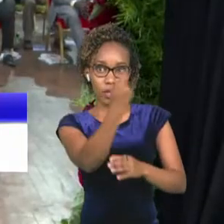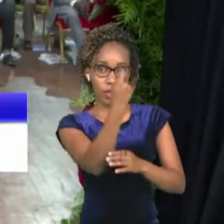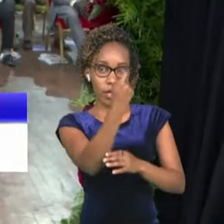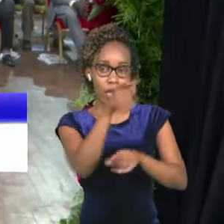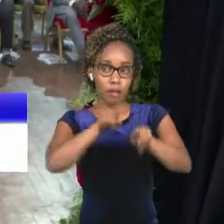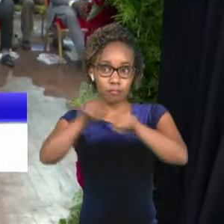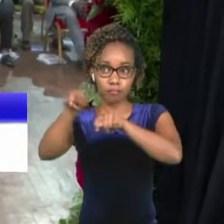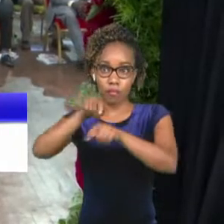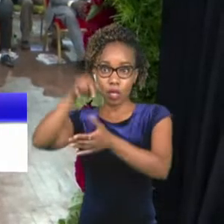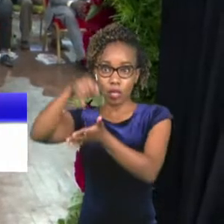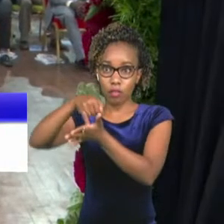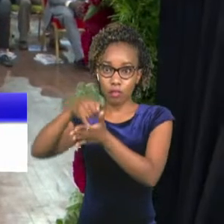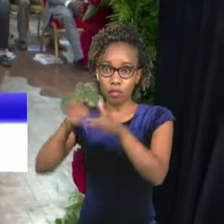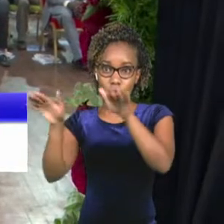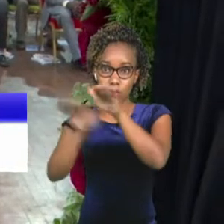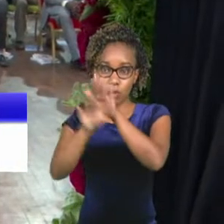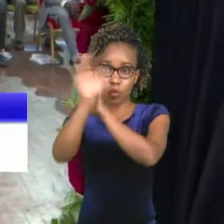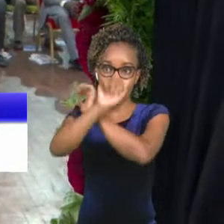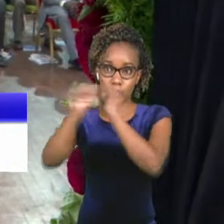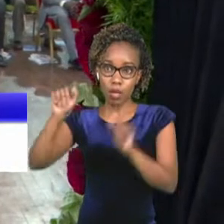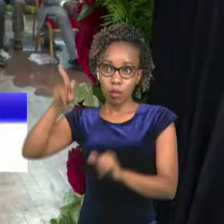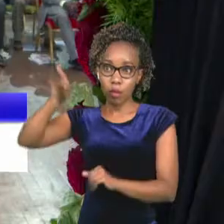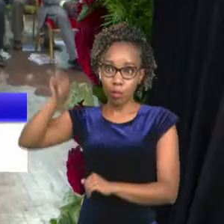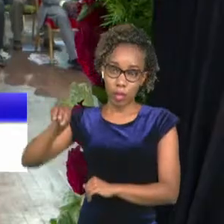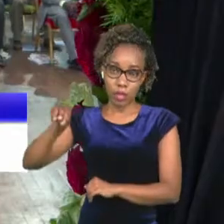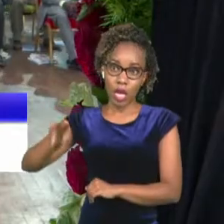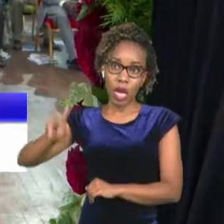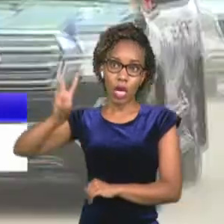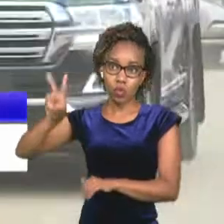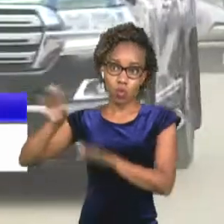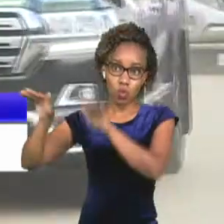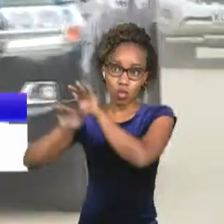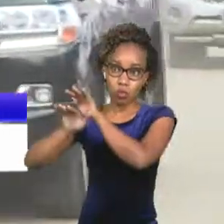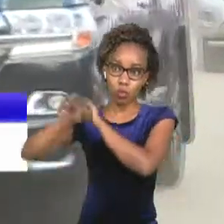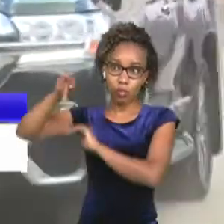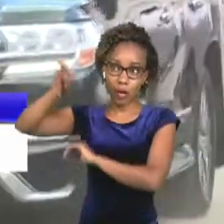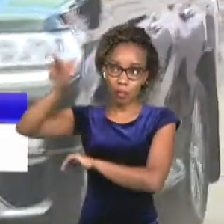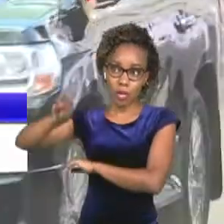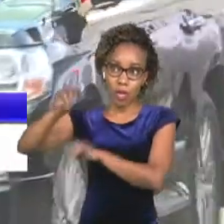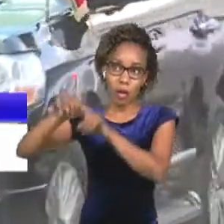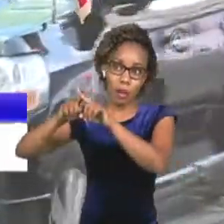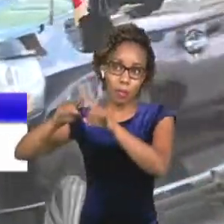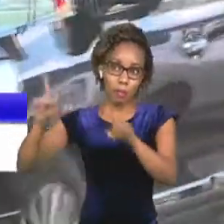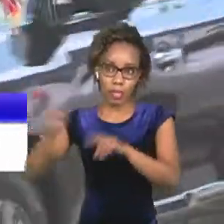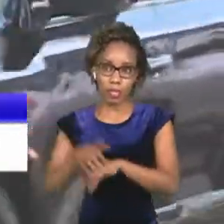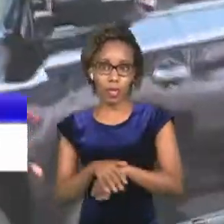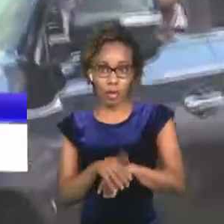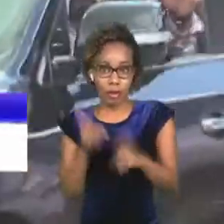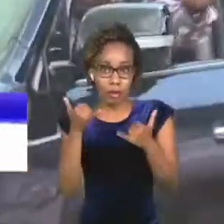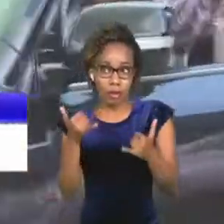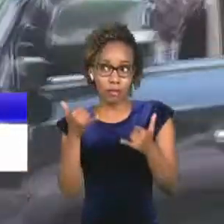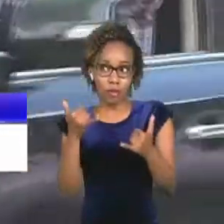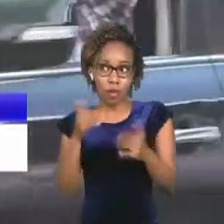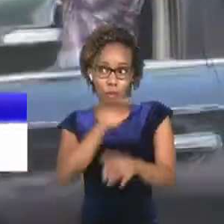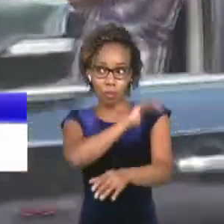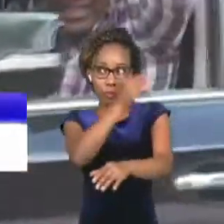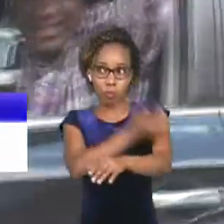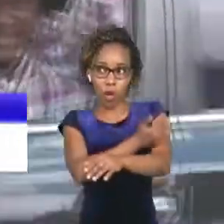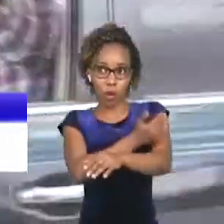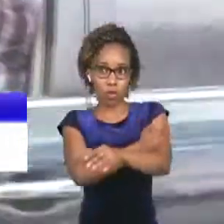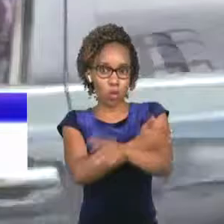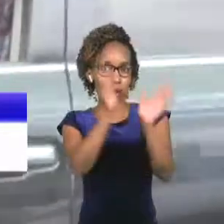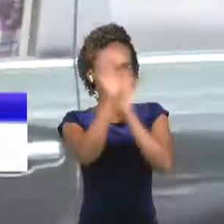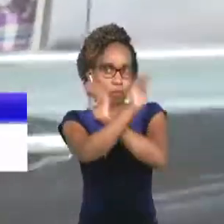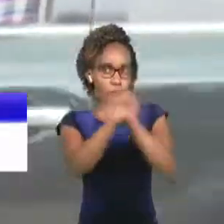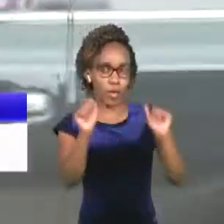includes the deputy president, a prime minister and 2 deputy prime ministers. However, the bone of contention is on the powers of the head of state, which